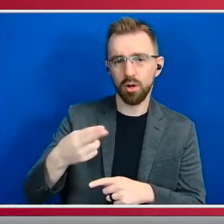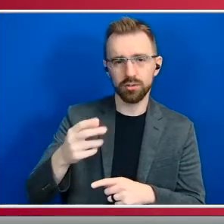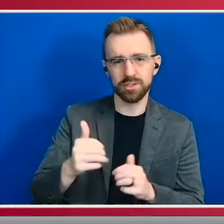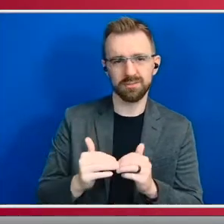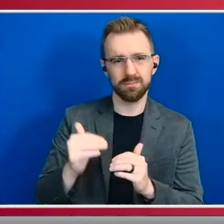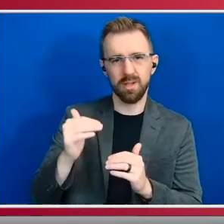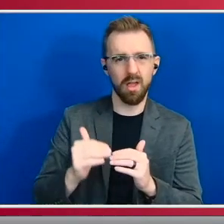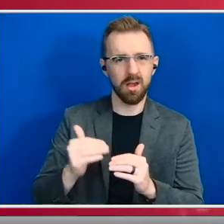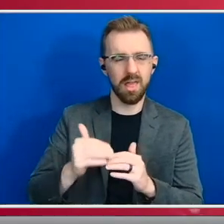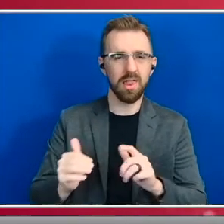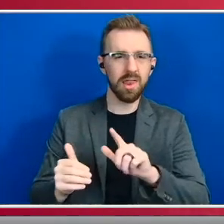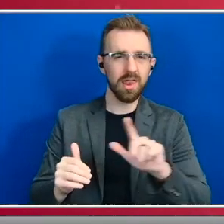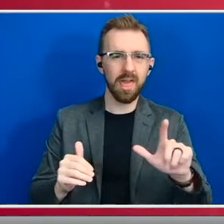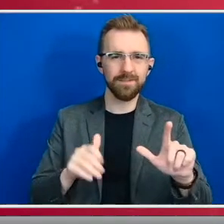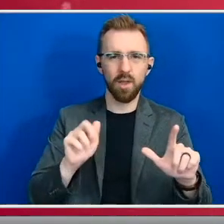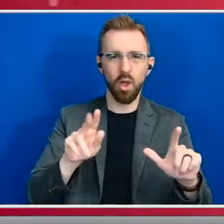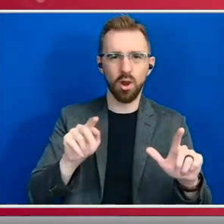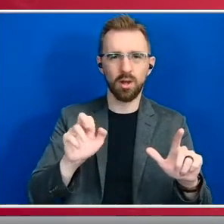left carotid artery.